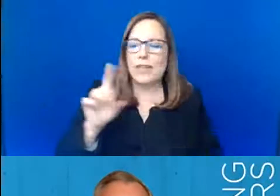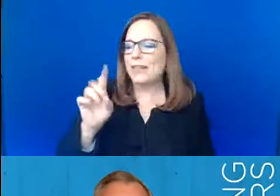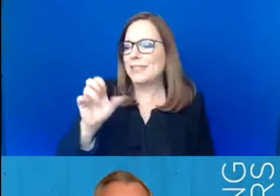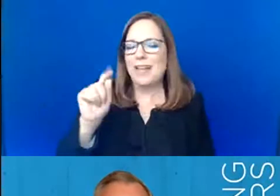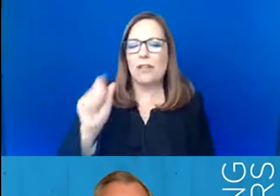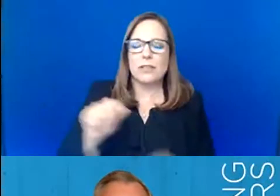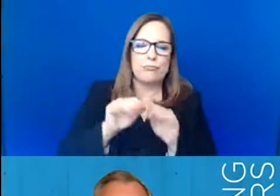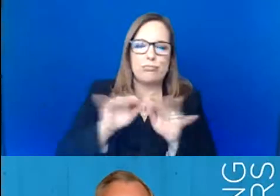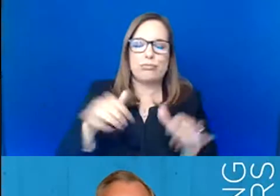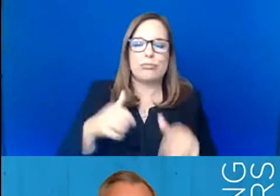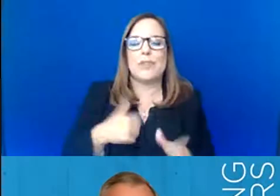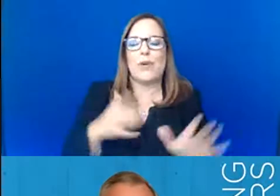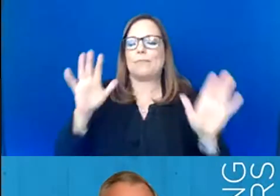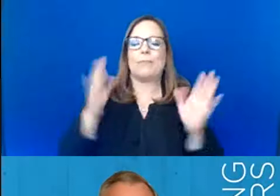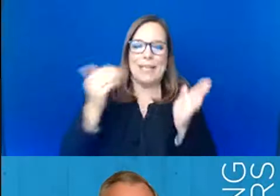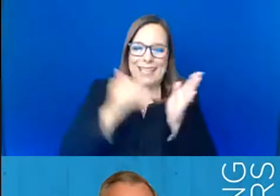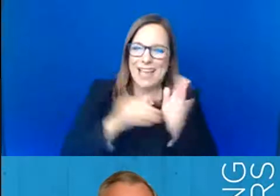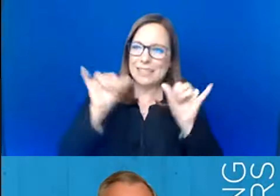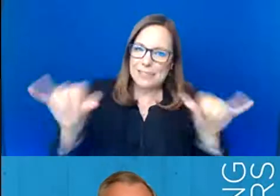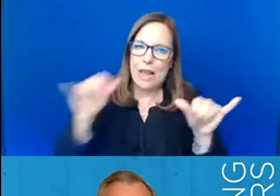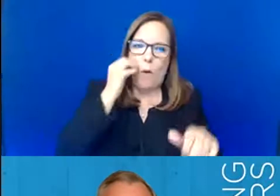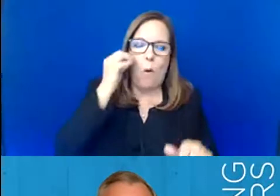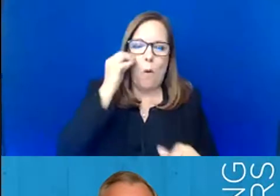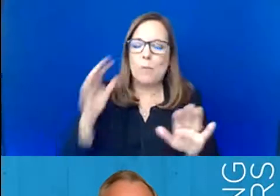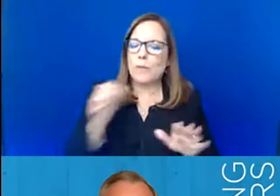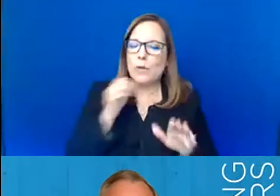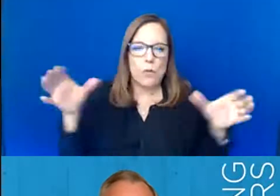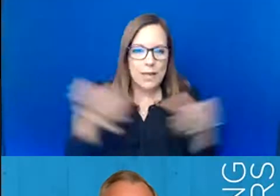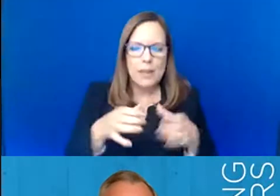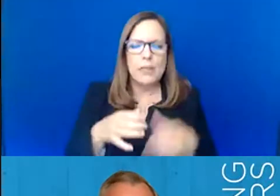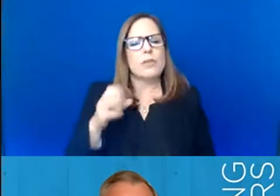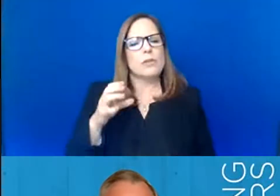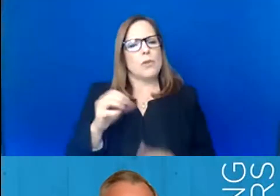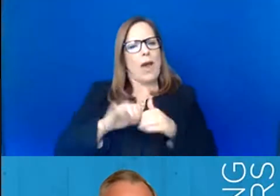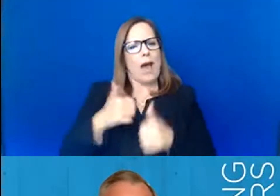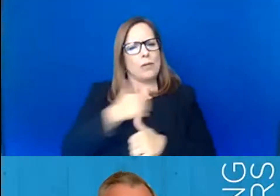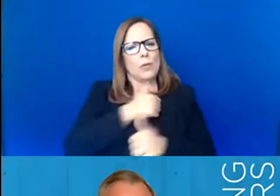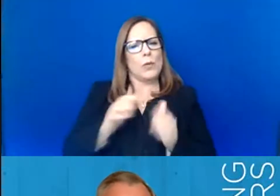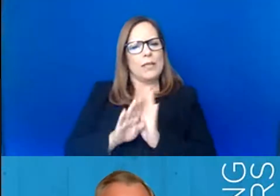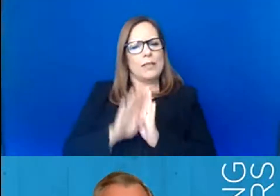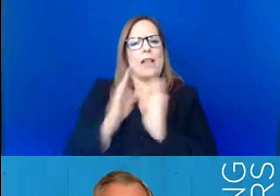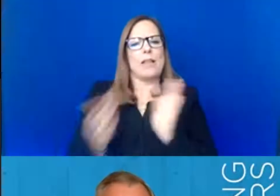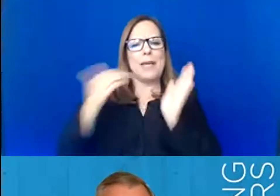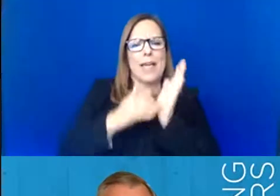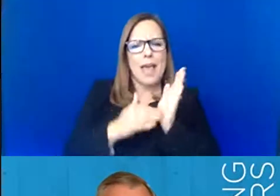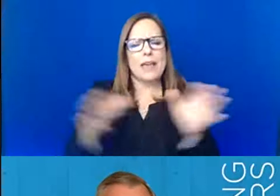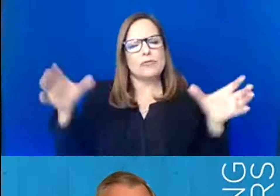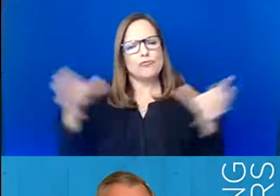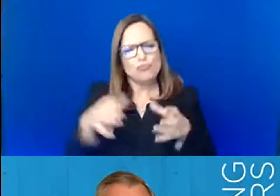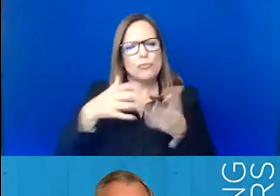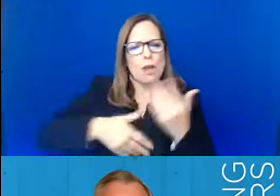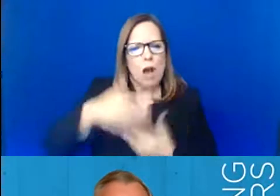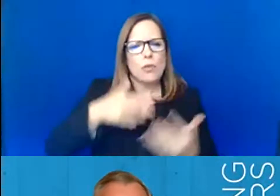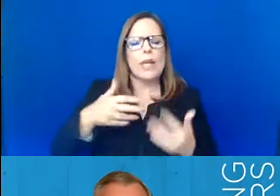need to be some considerable discussion about what we're going to do about rebuilding a congregate network that frankly pre-pandemic we're